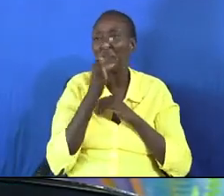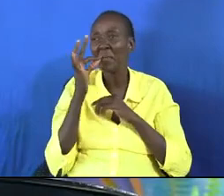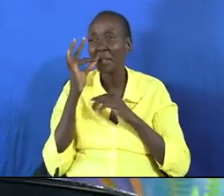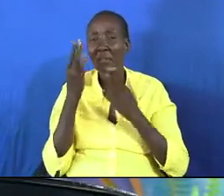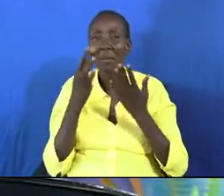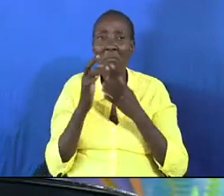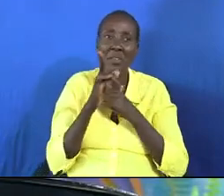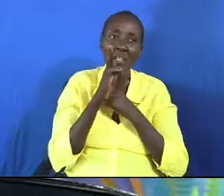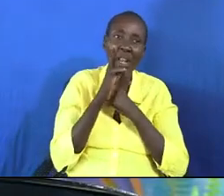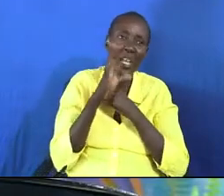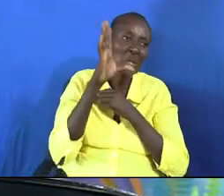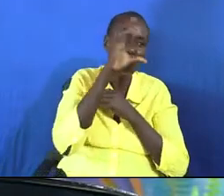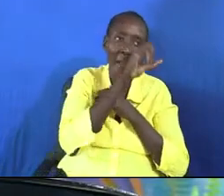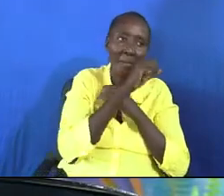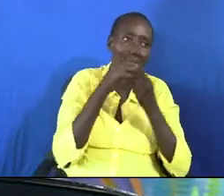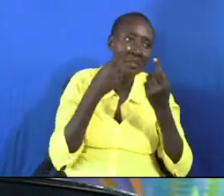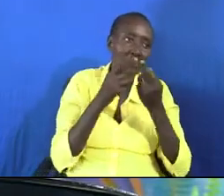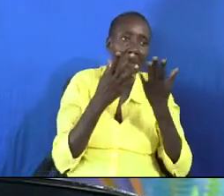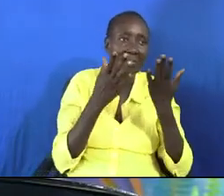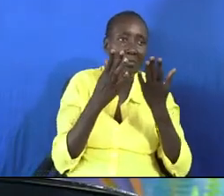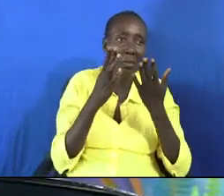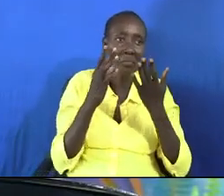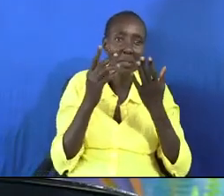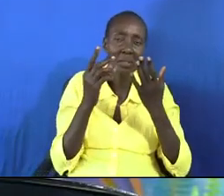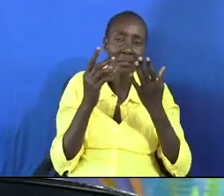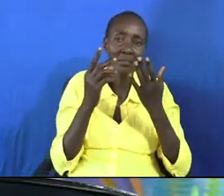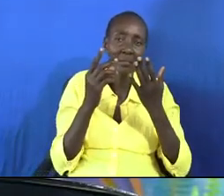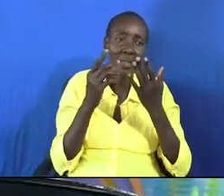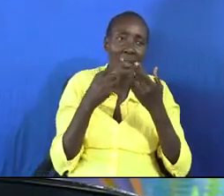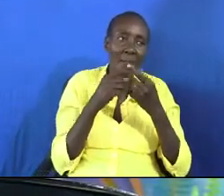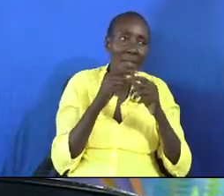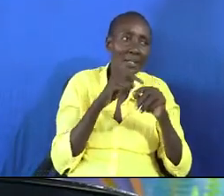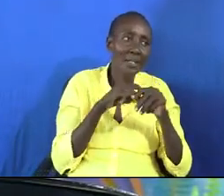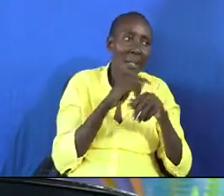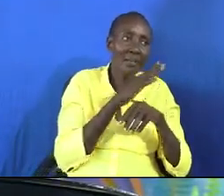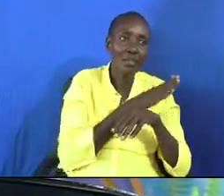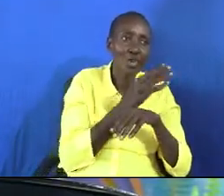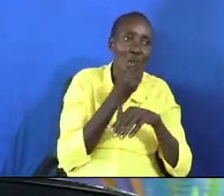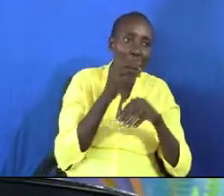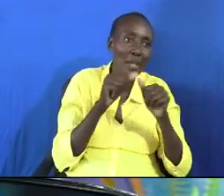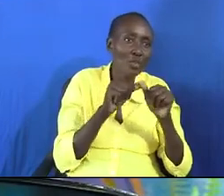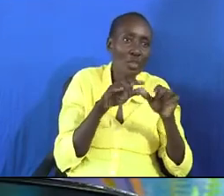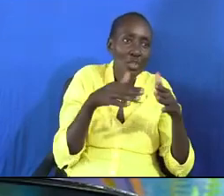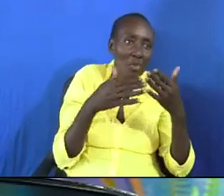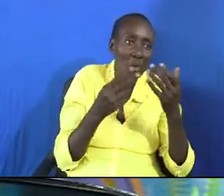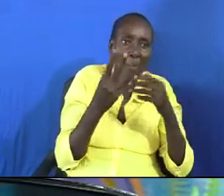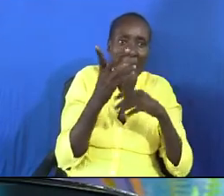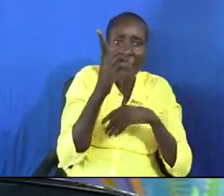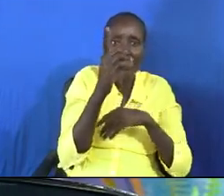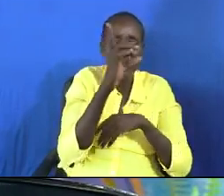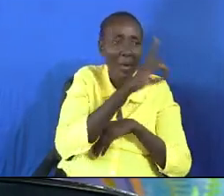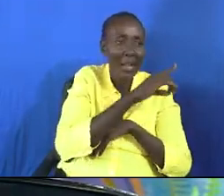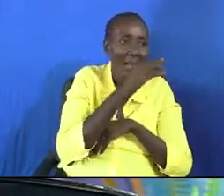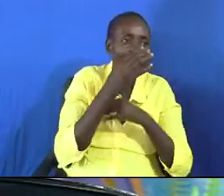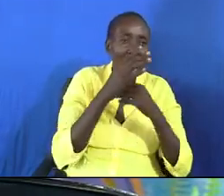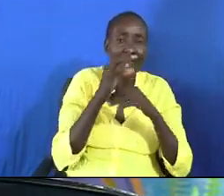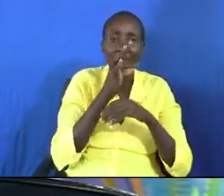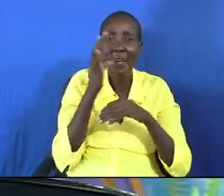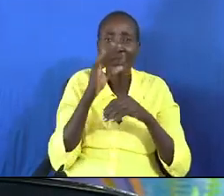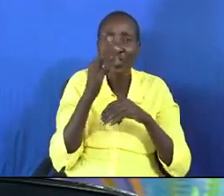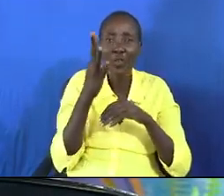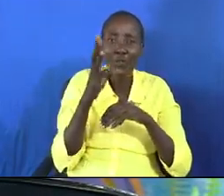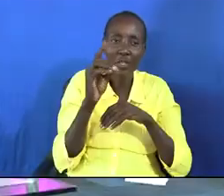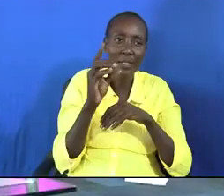maybe lunch and breakfast. I don't know whether it's the whole day, whether we have the Esther fast for 3 days, the 21 days fast, or the 40 days